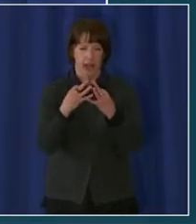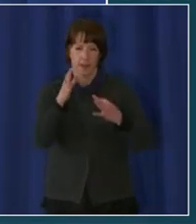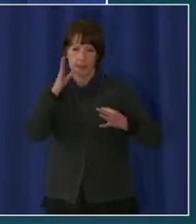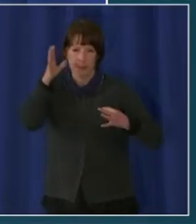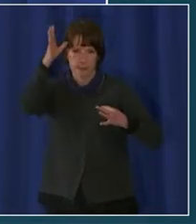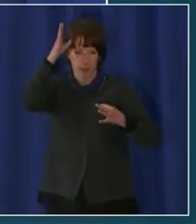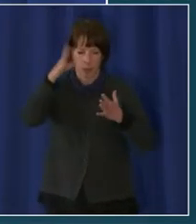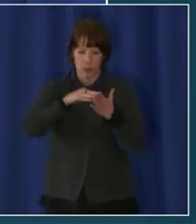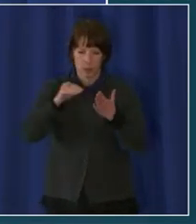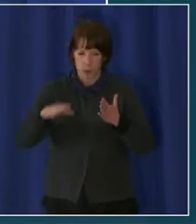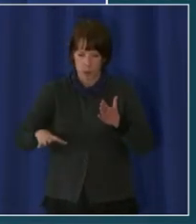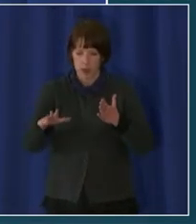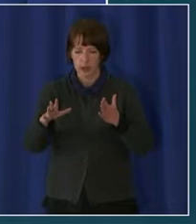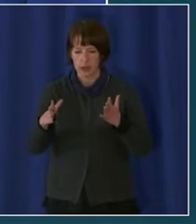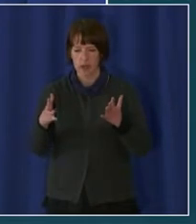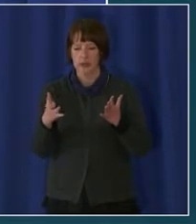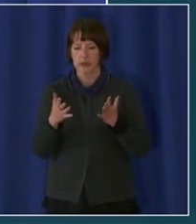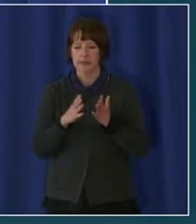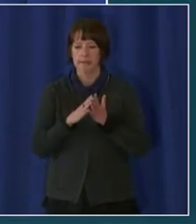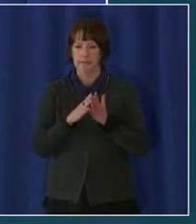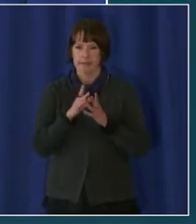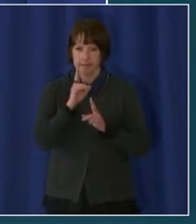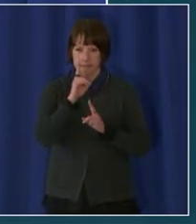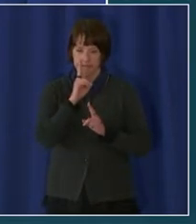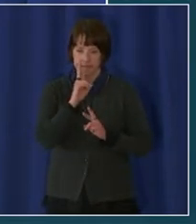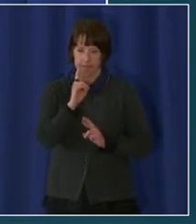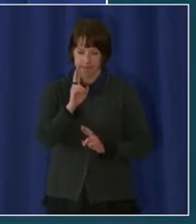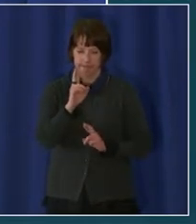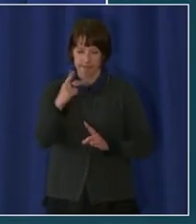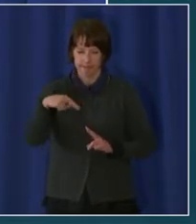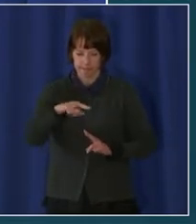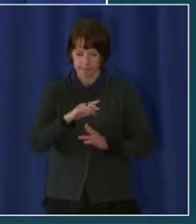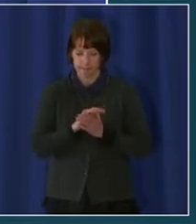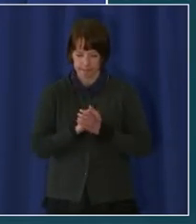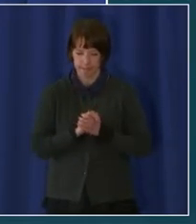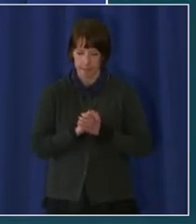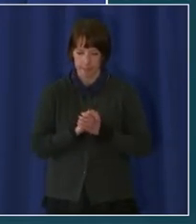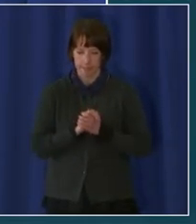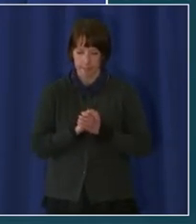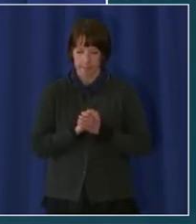students. So just wanted to take a moment to acknowledge that.